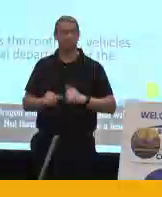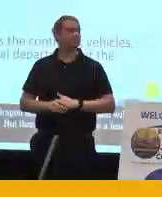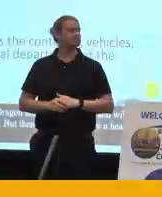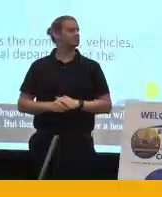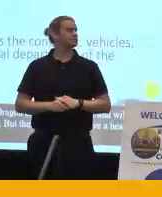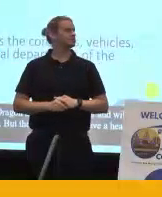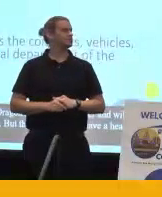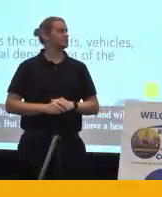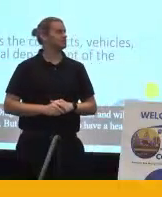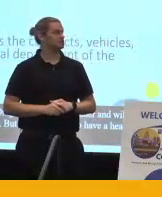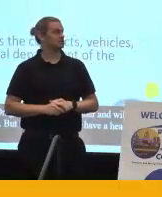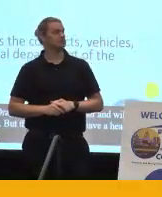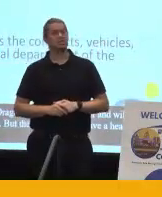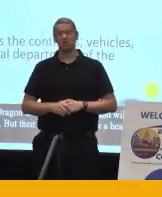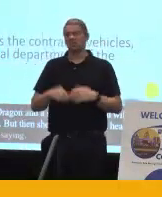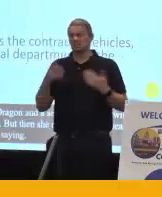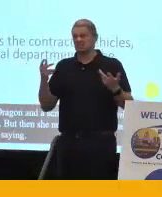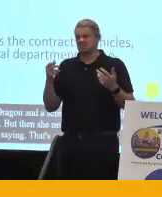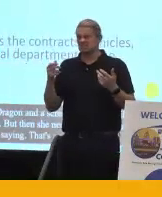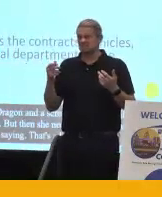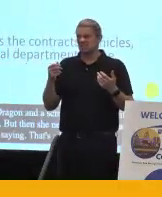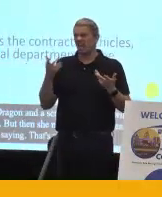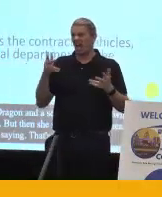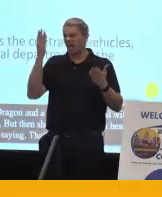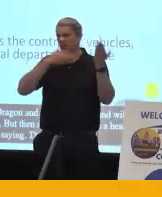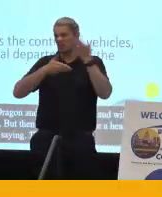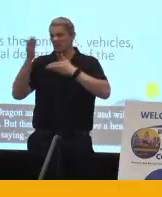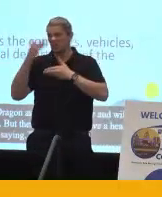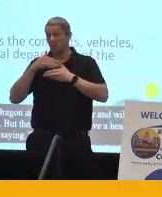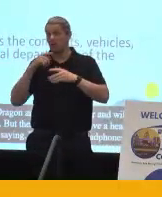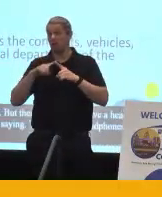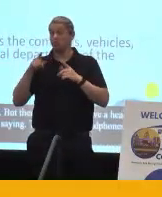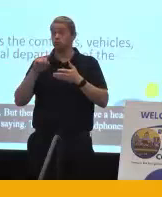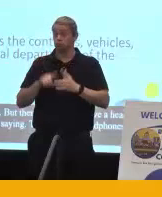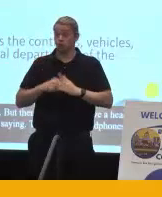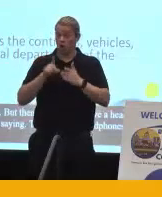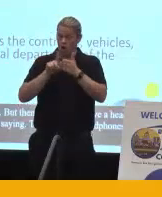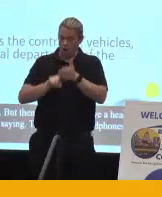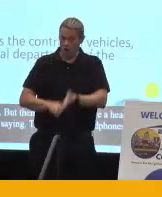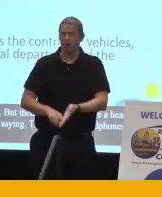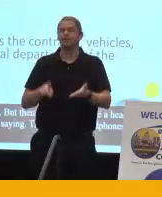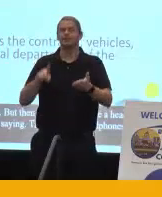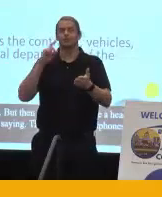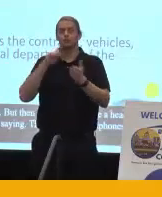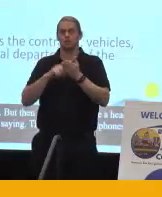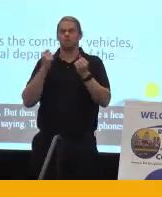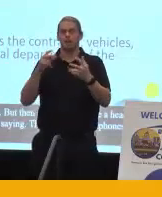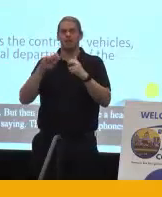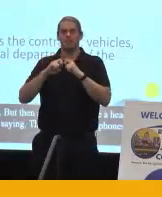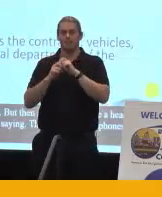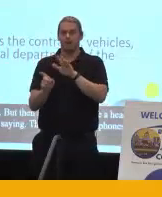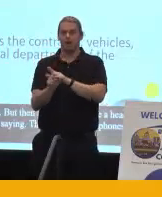these things until you delve in and actually think about these things in depth and actually play them out in your